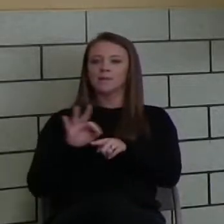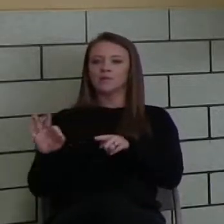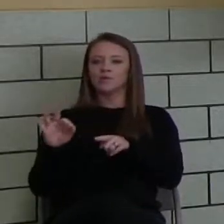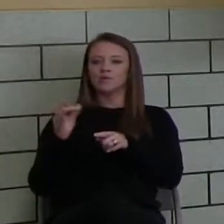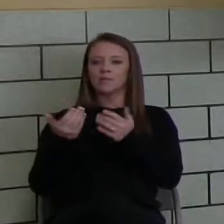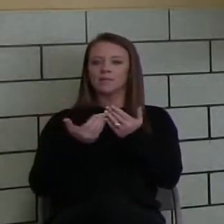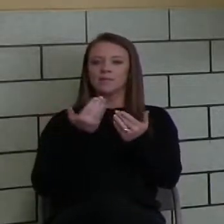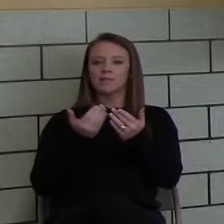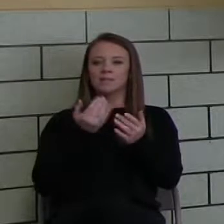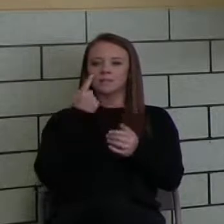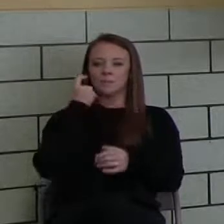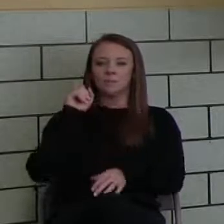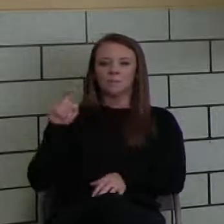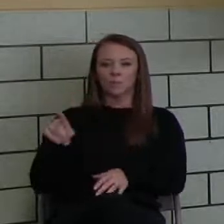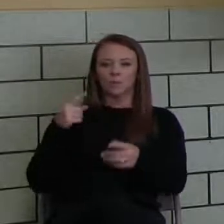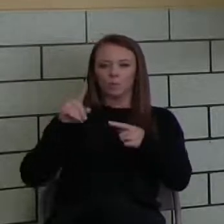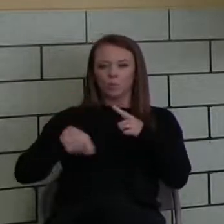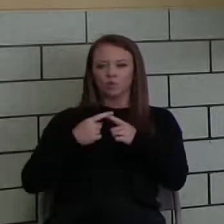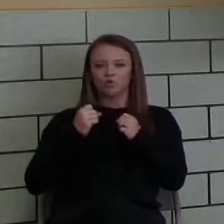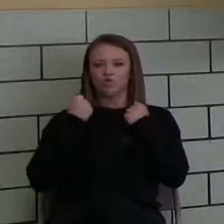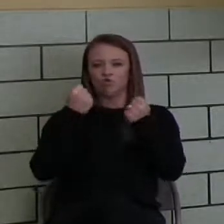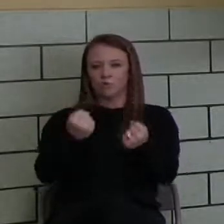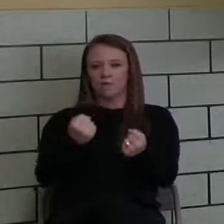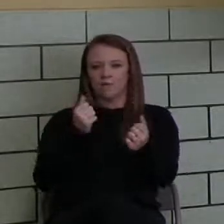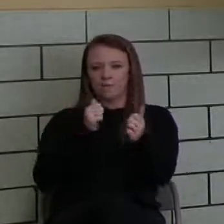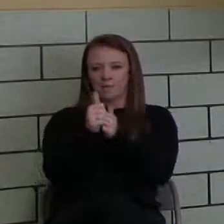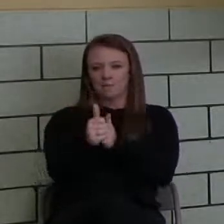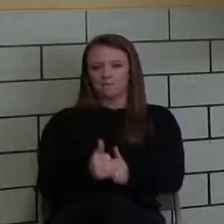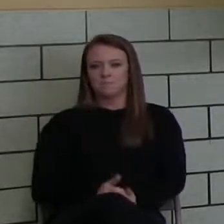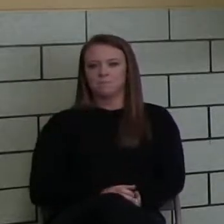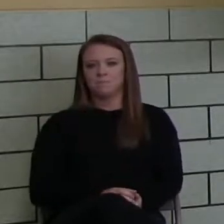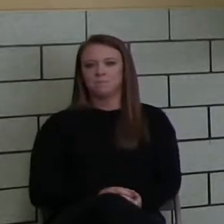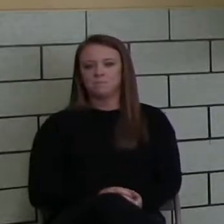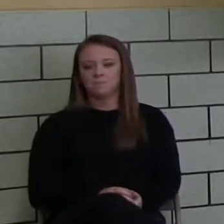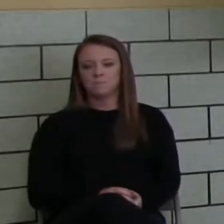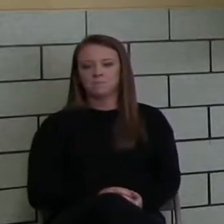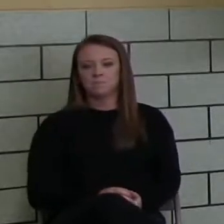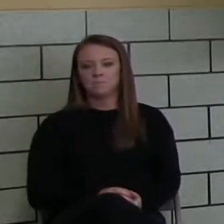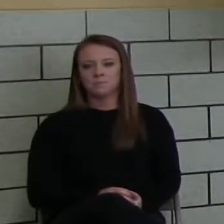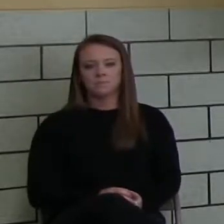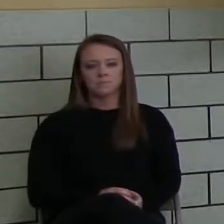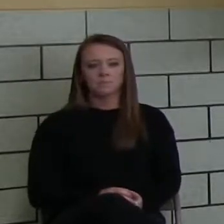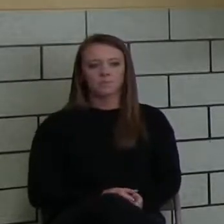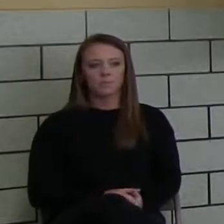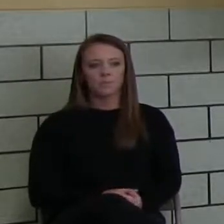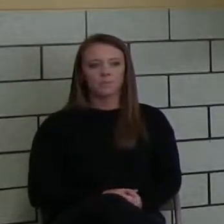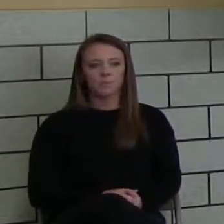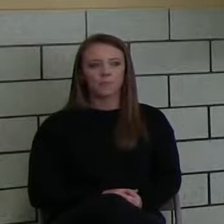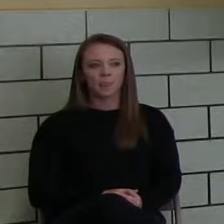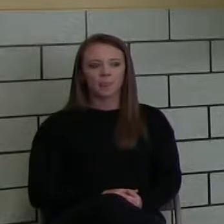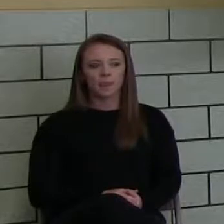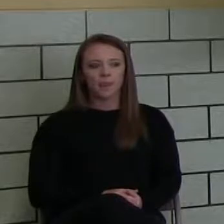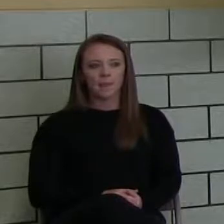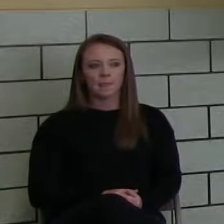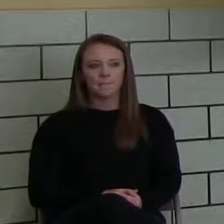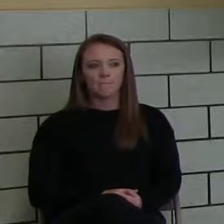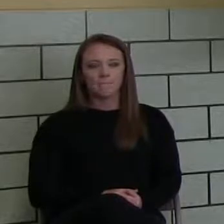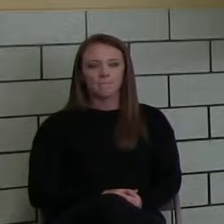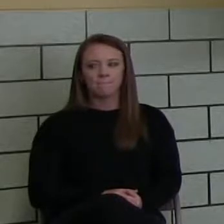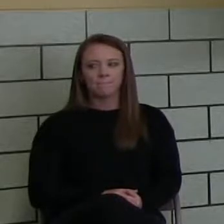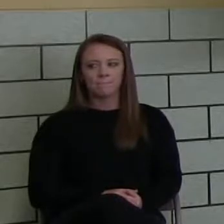easily recognizable as you drive down the road. I